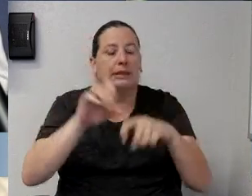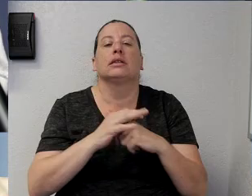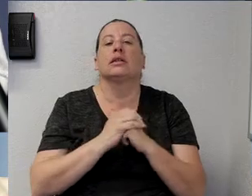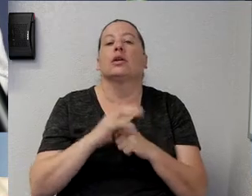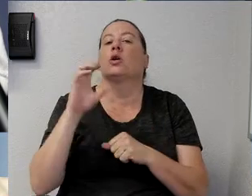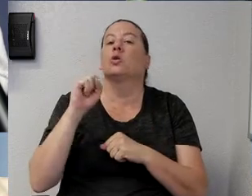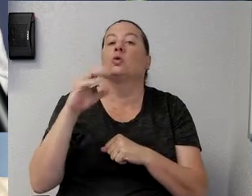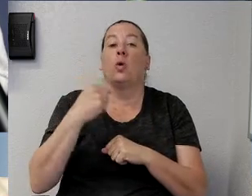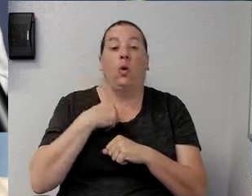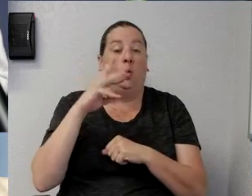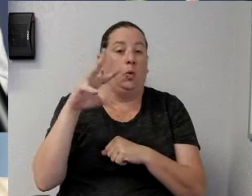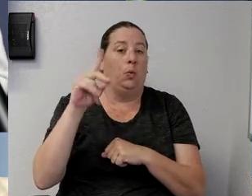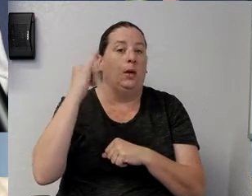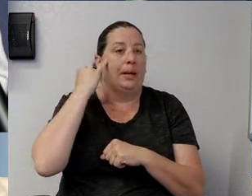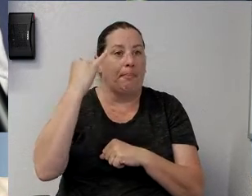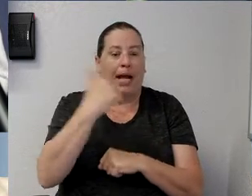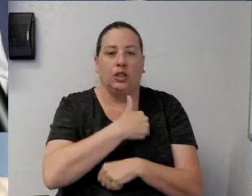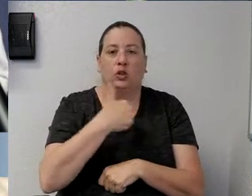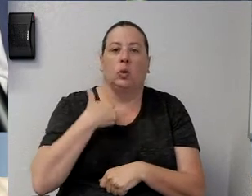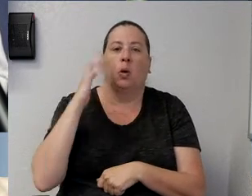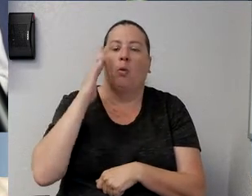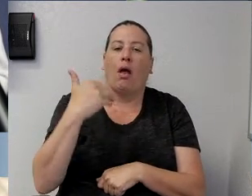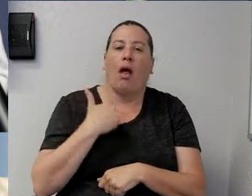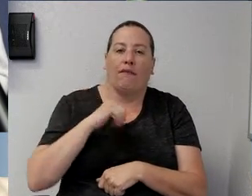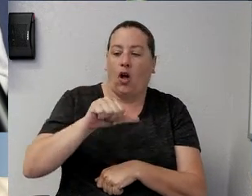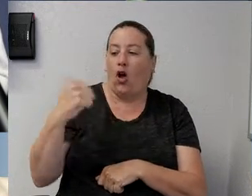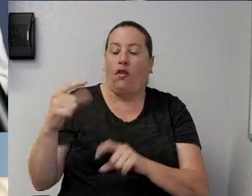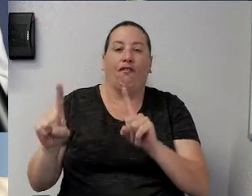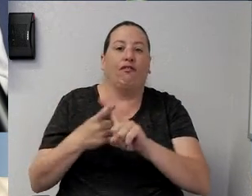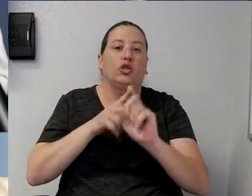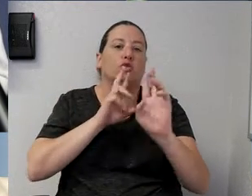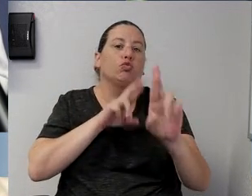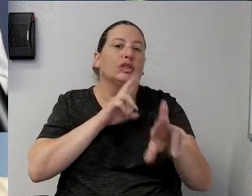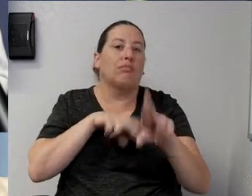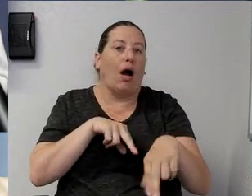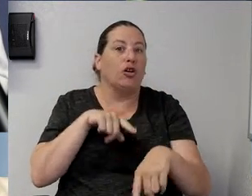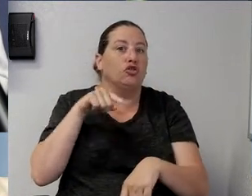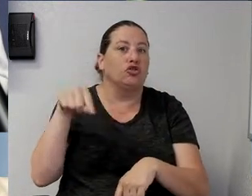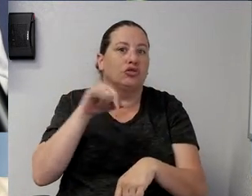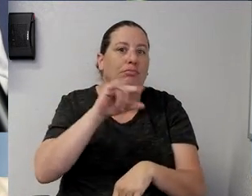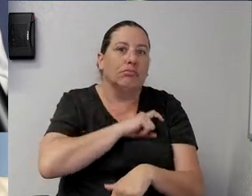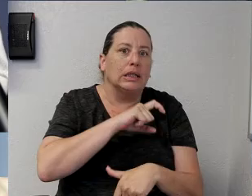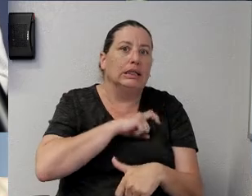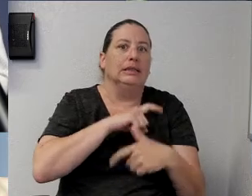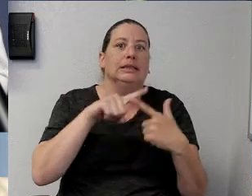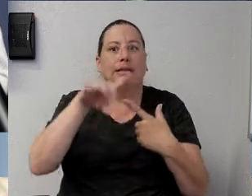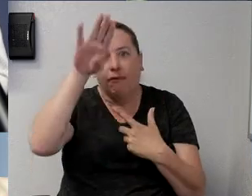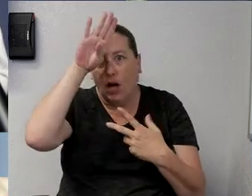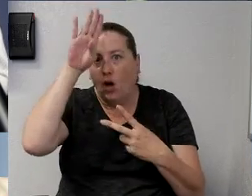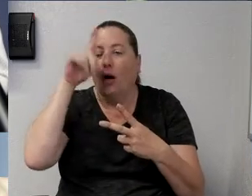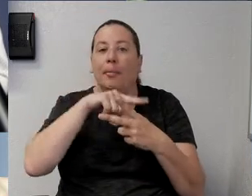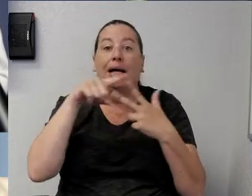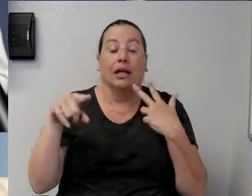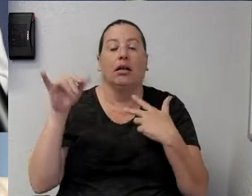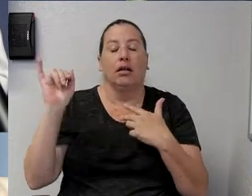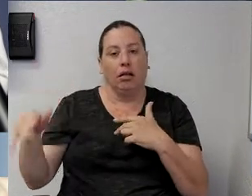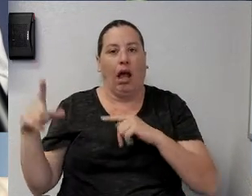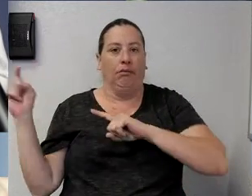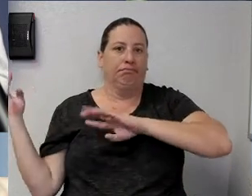So I would imagine we're going to have other first responders that want to learn if they've had the virus or